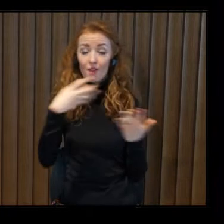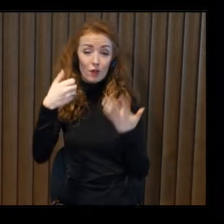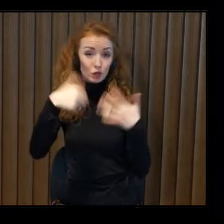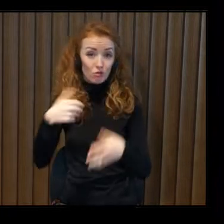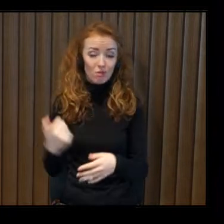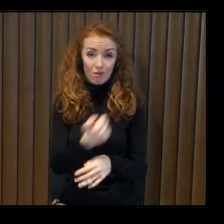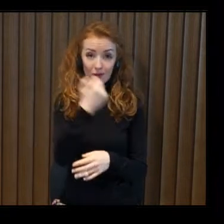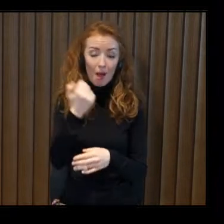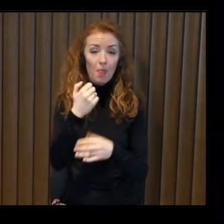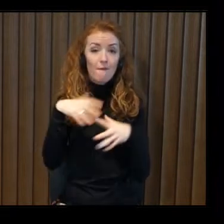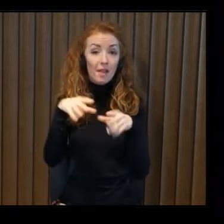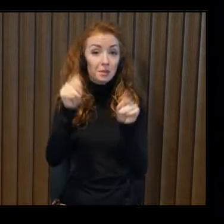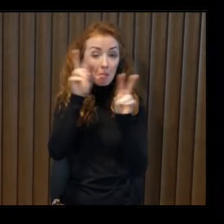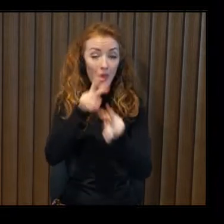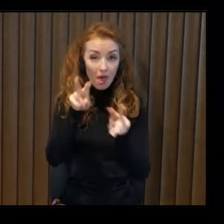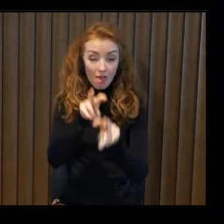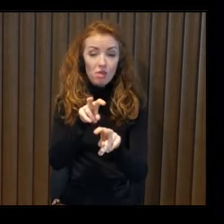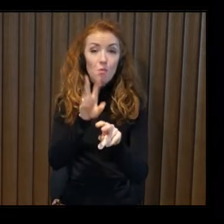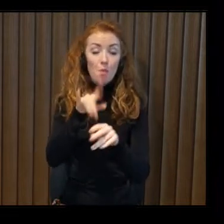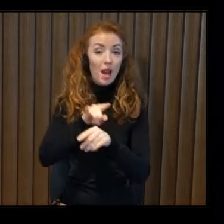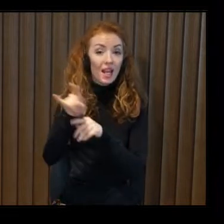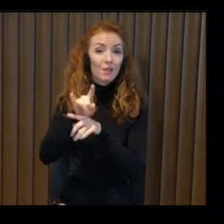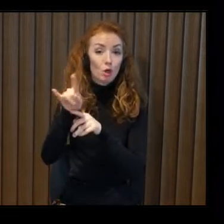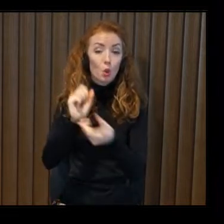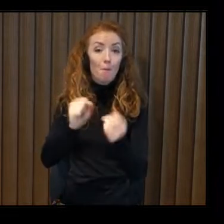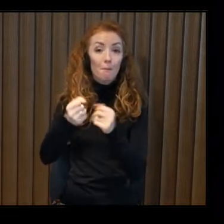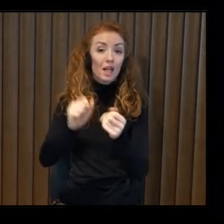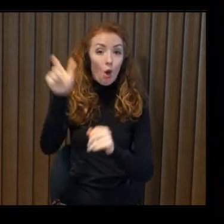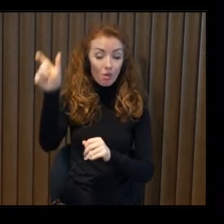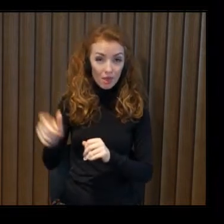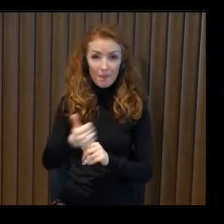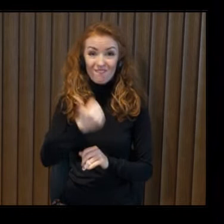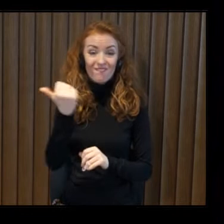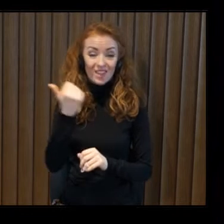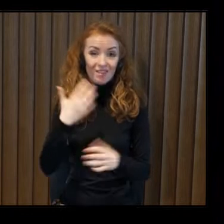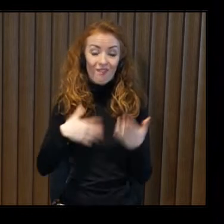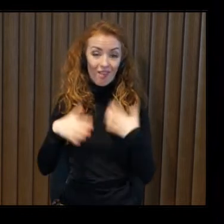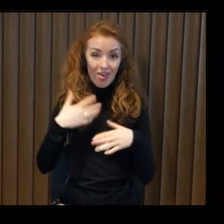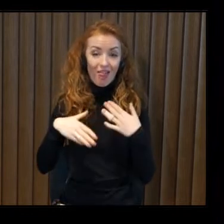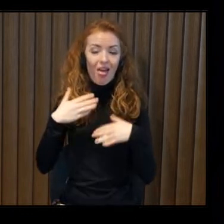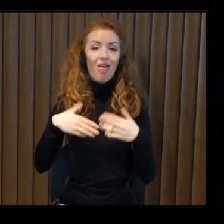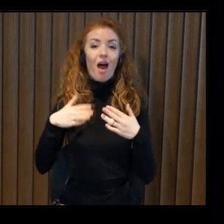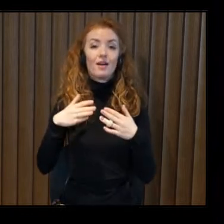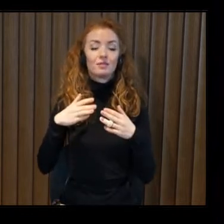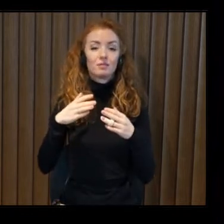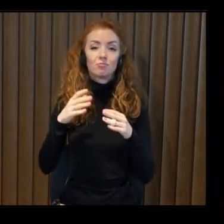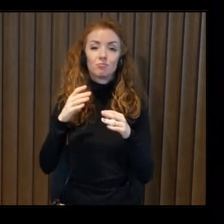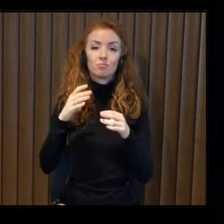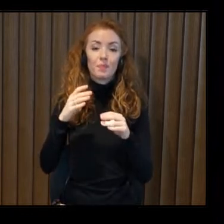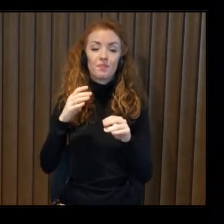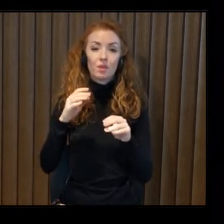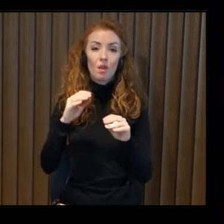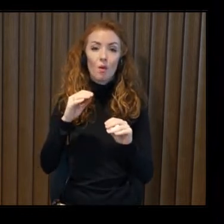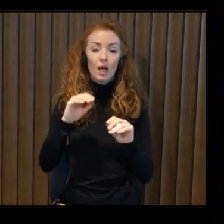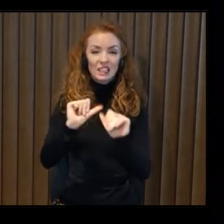they wanted to design an airplane that worked for the average pilot. So they measured everybody, they took